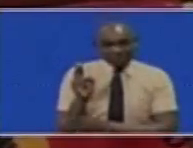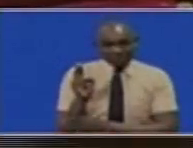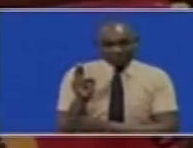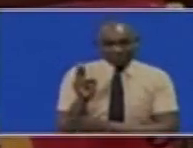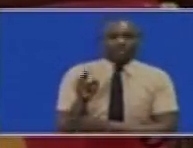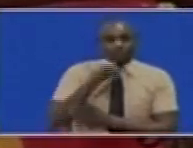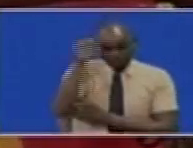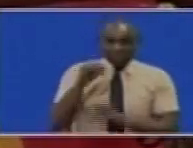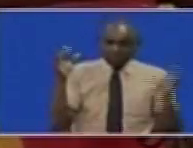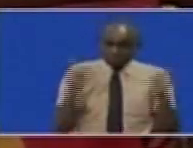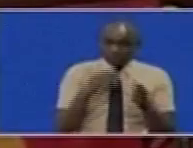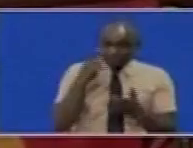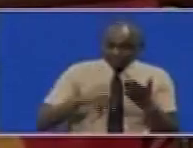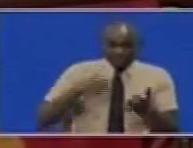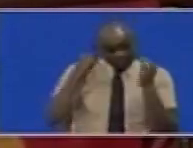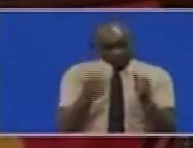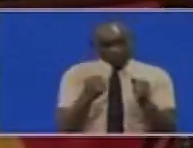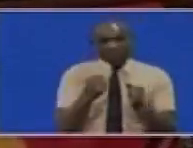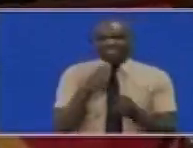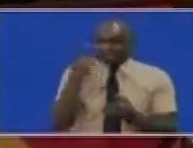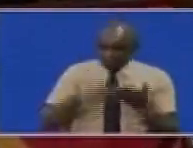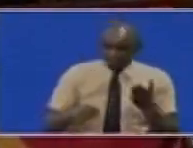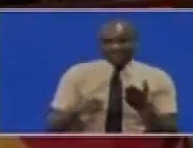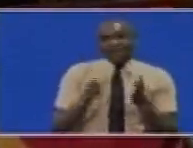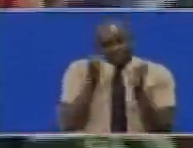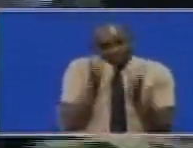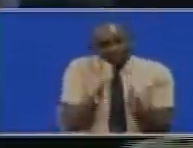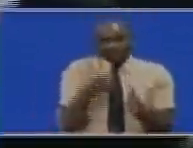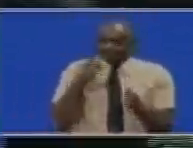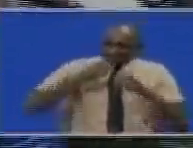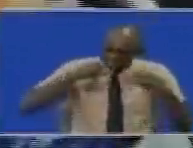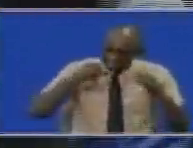Jubilee leadership has often taunted CORD to name its flag bearer to no avail.